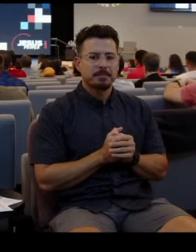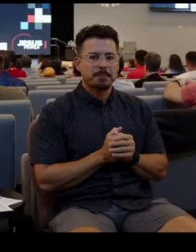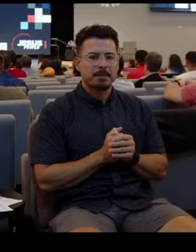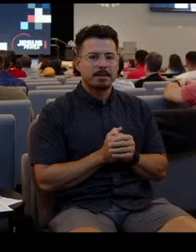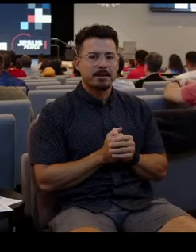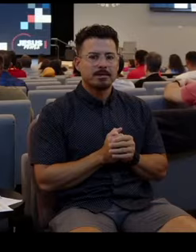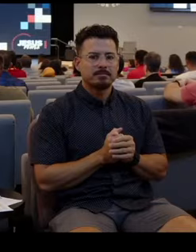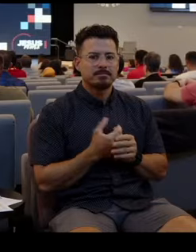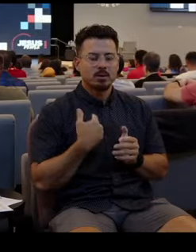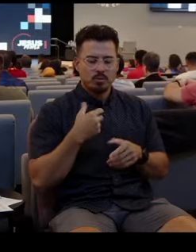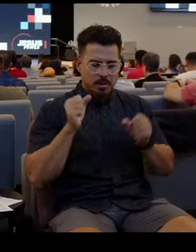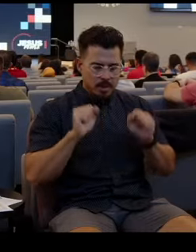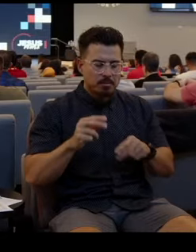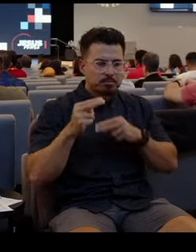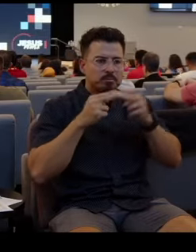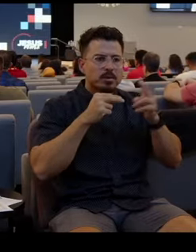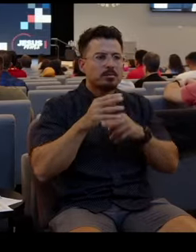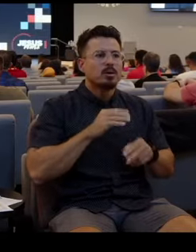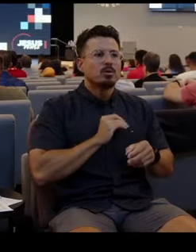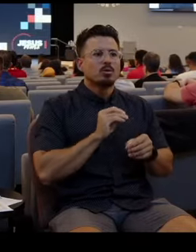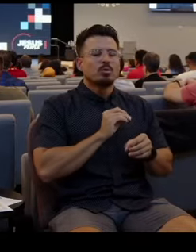And we were able to build this church.